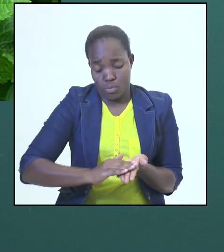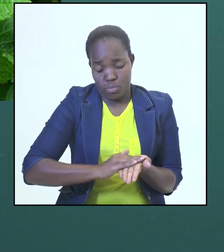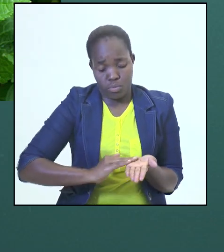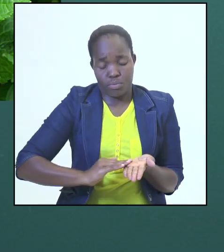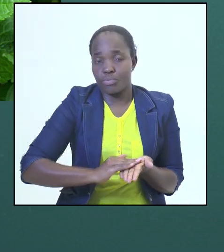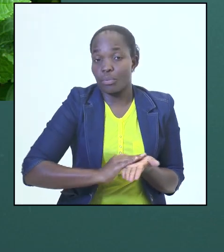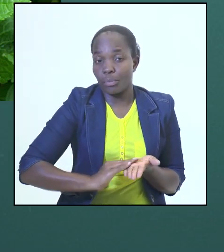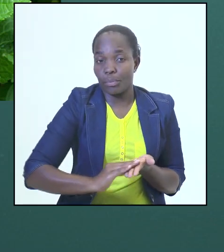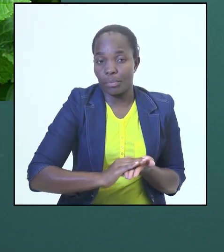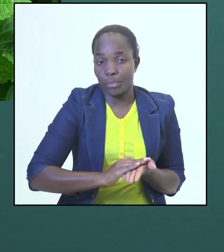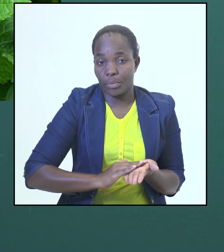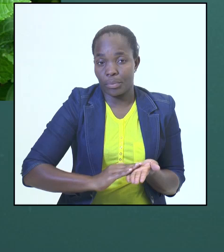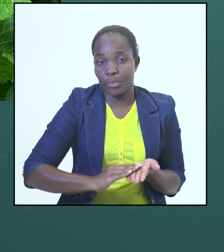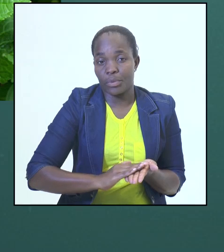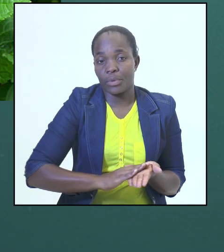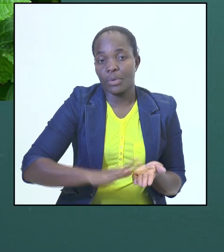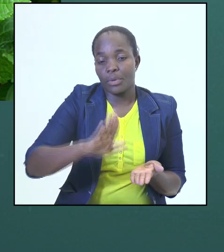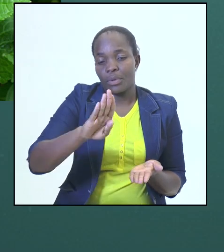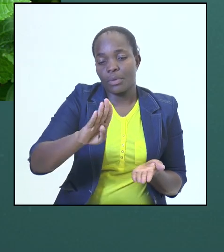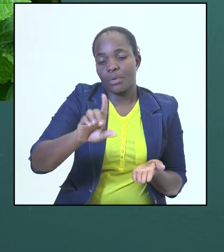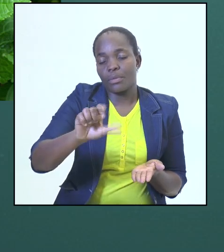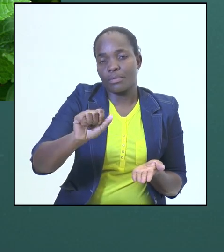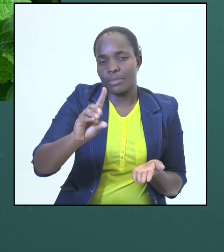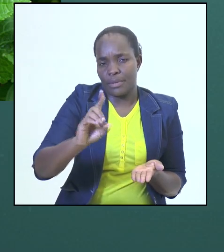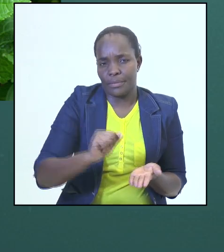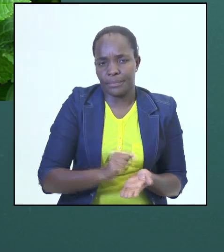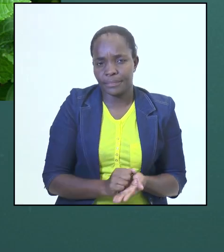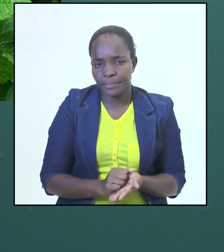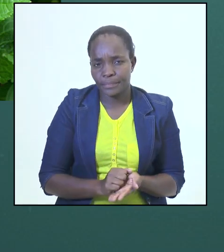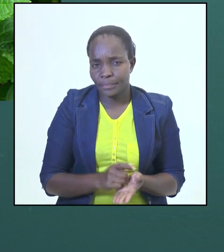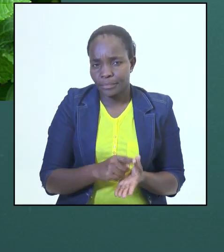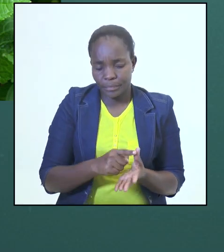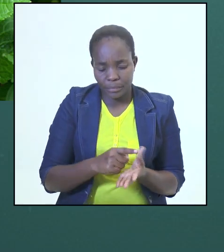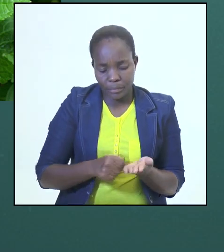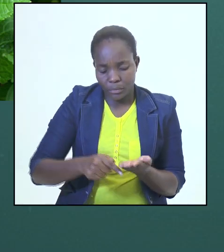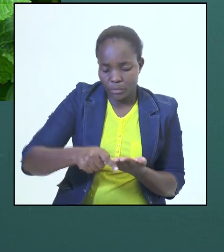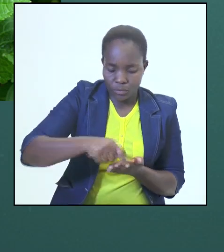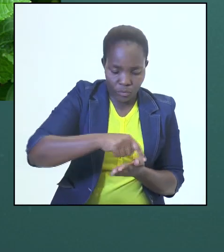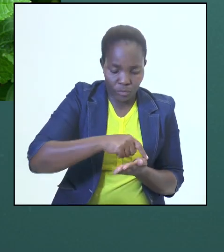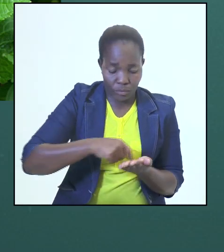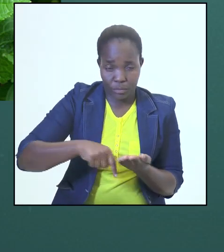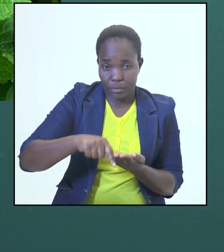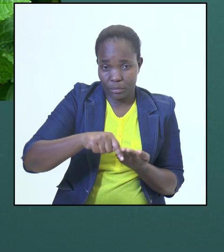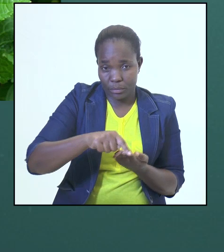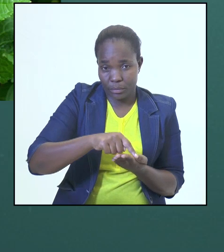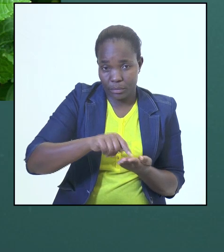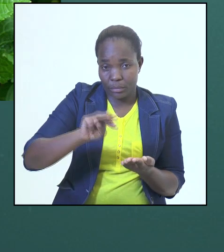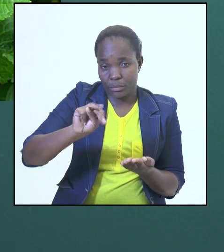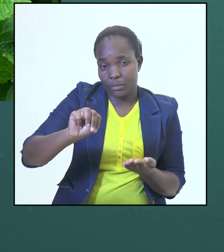called the blade. And the outer edge of the leaf is also called the